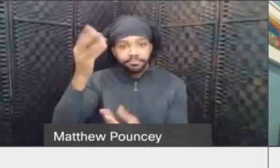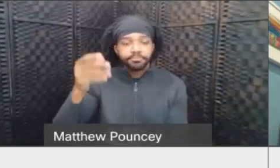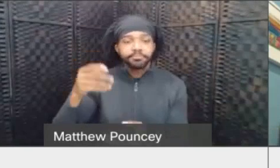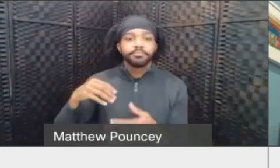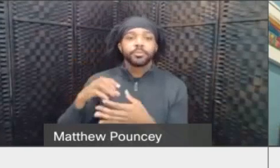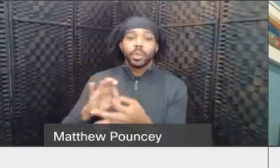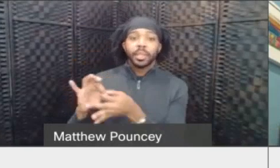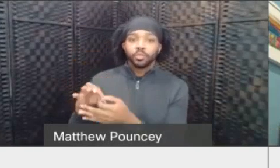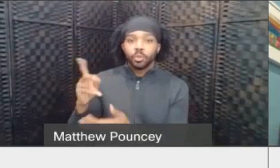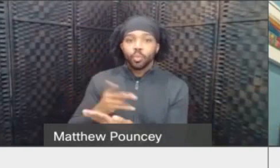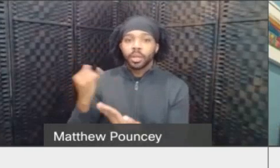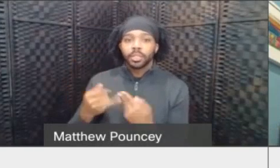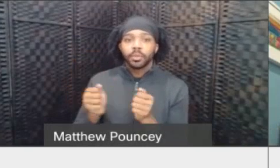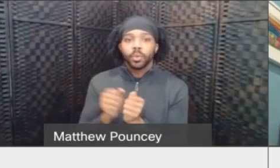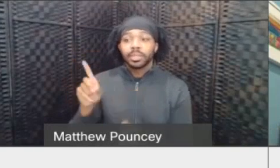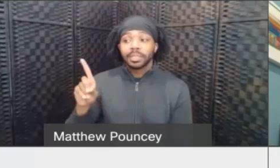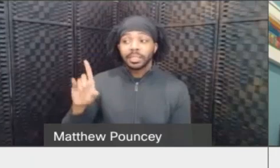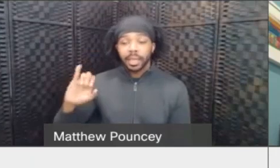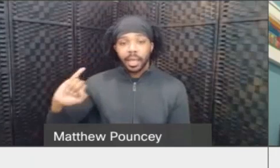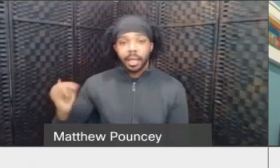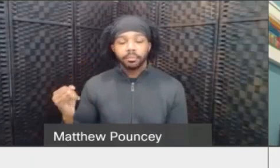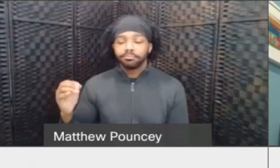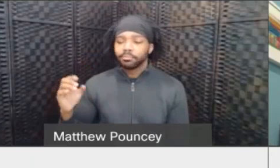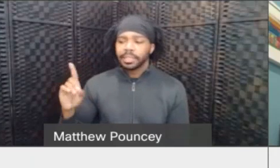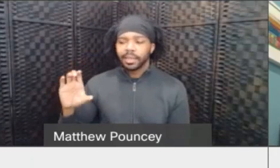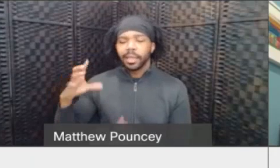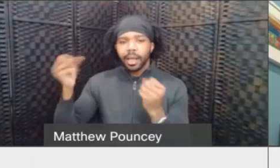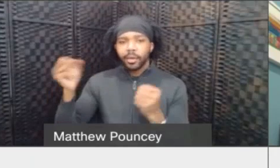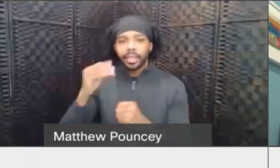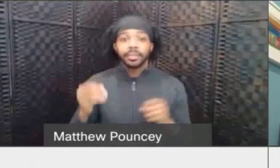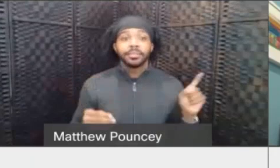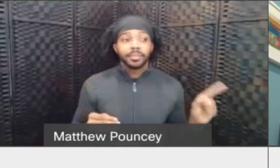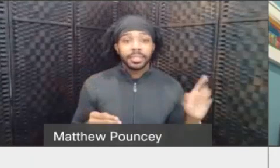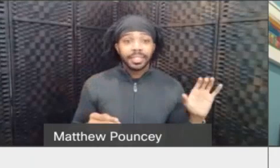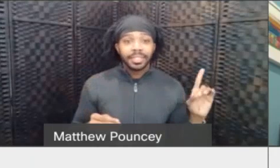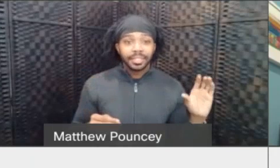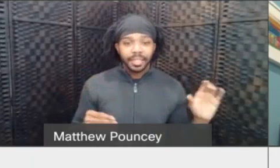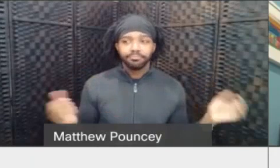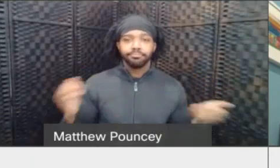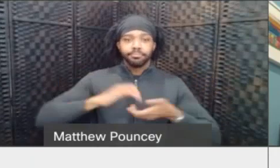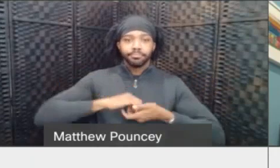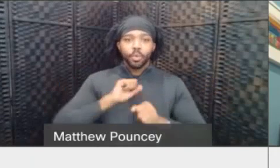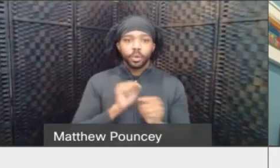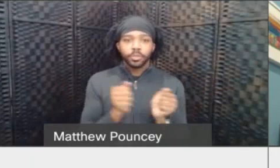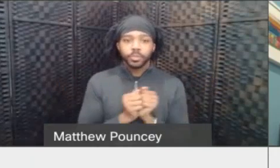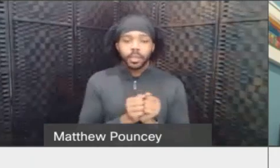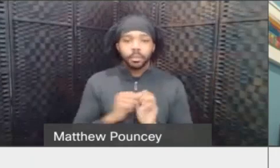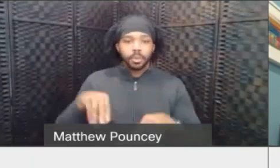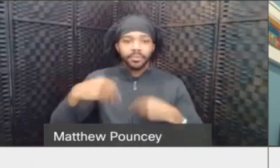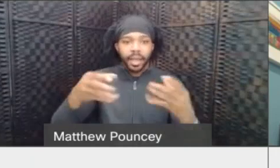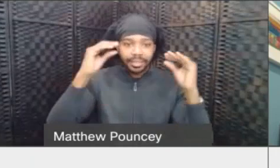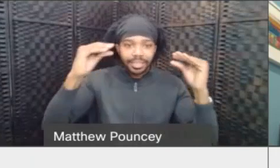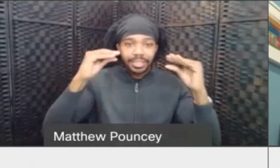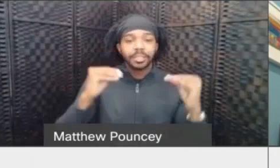that DC Health, along with the CDC, if I'm not mistaken, has been working on to provide education on